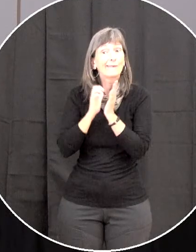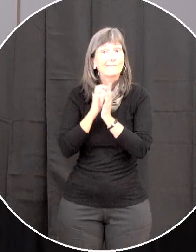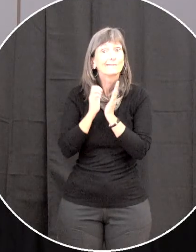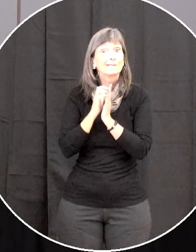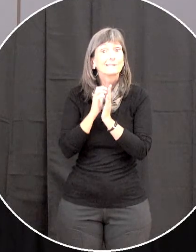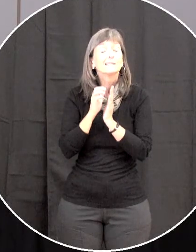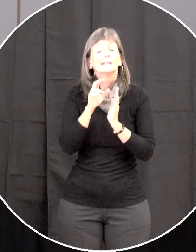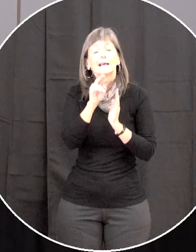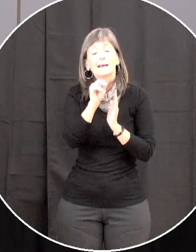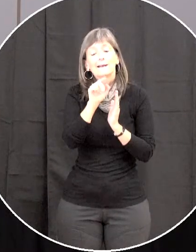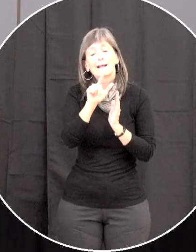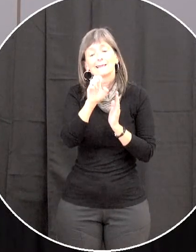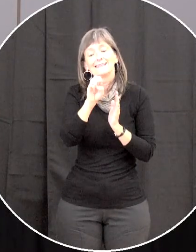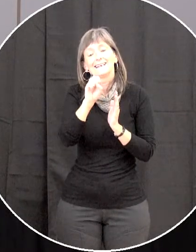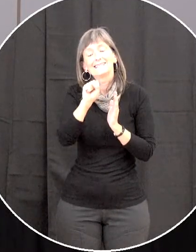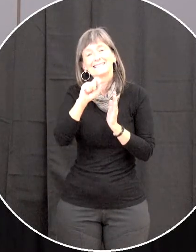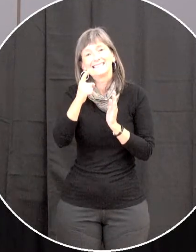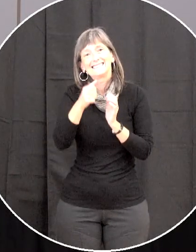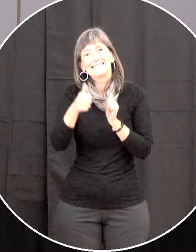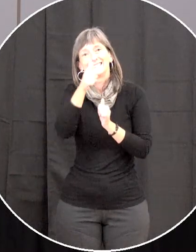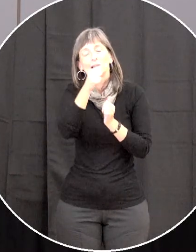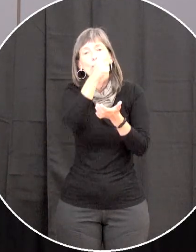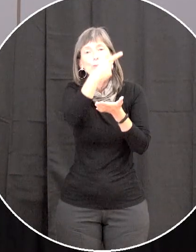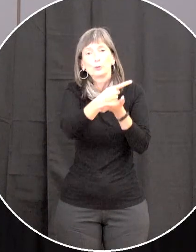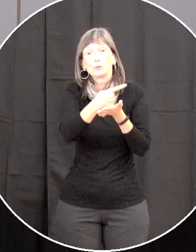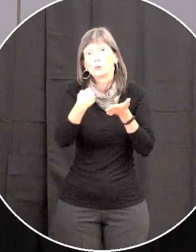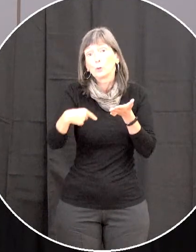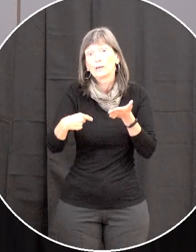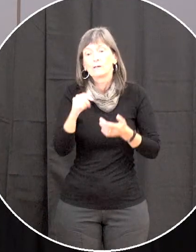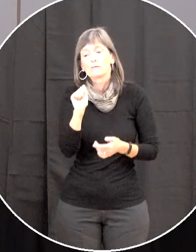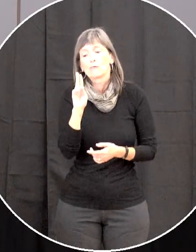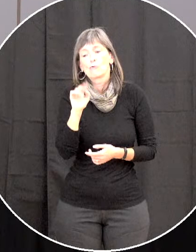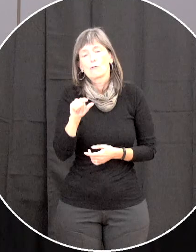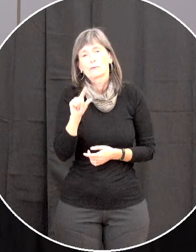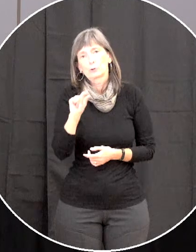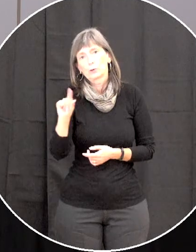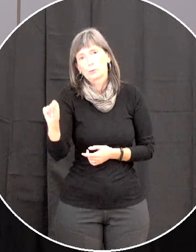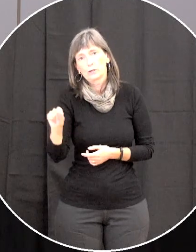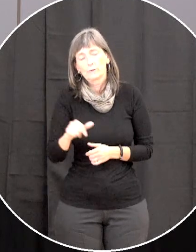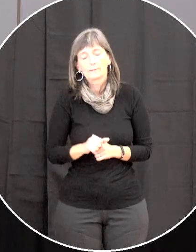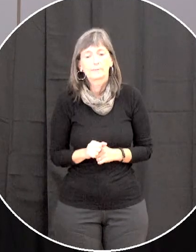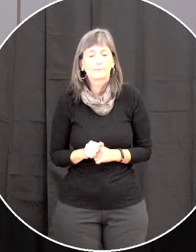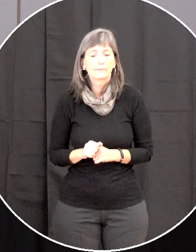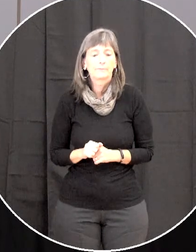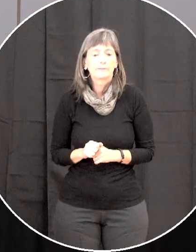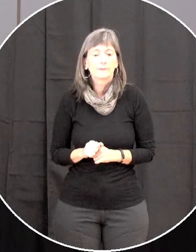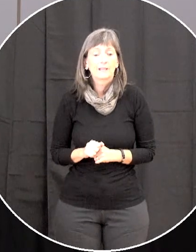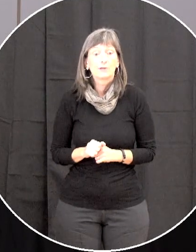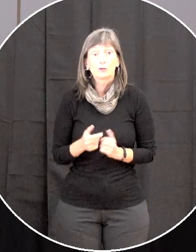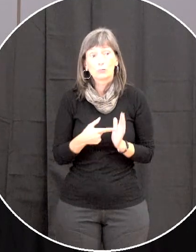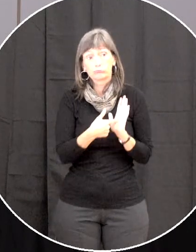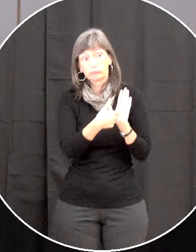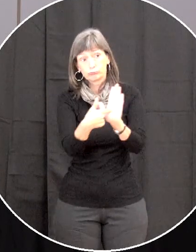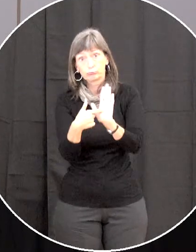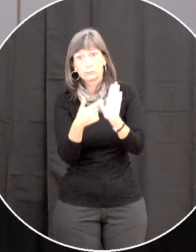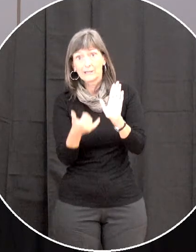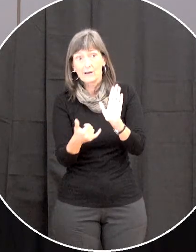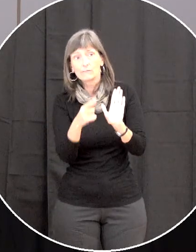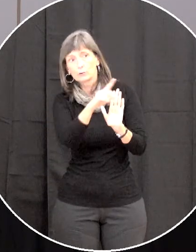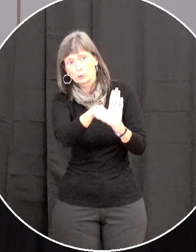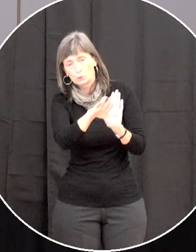by the NLESD executive in August of 2020 this year. So it's presented here today for the Board of Trustees